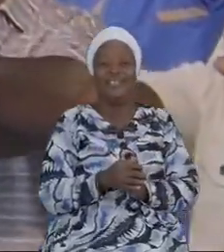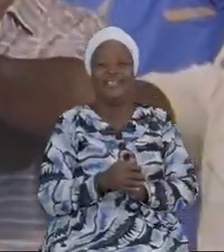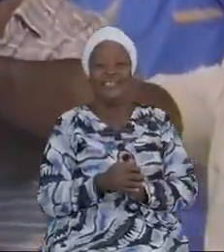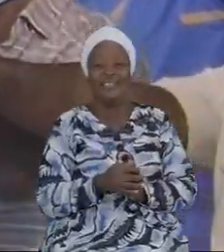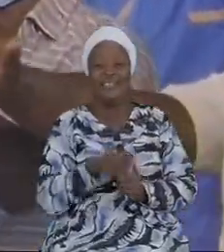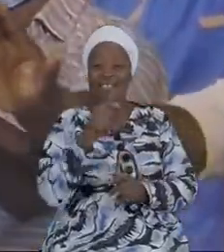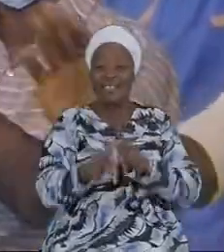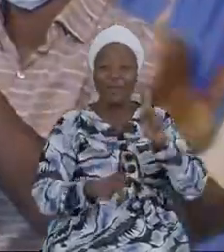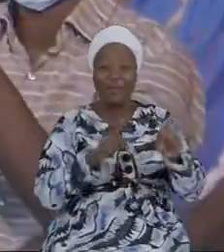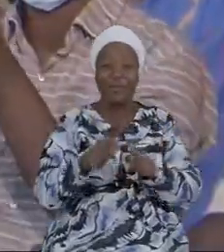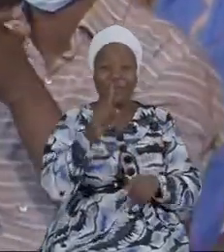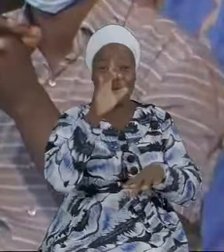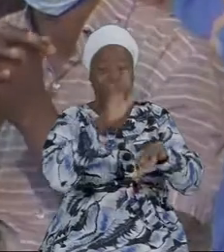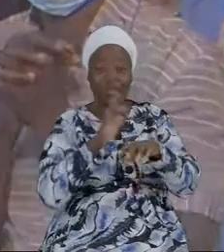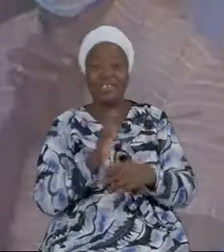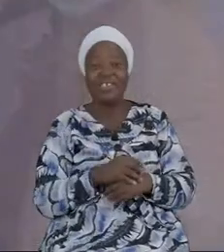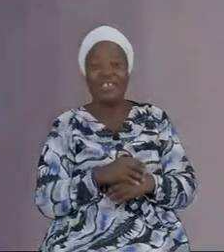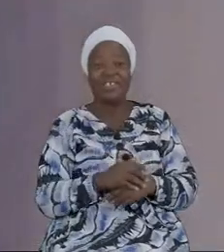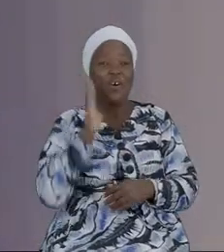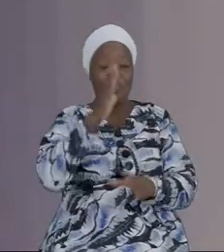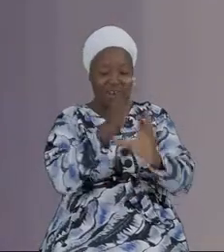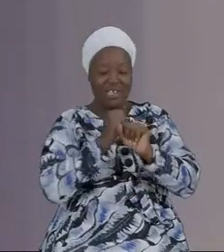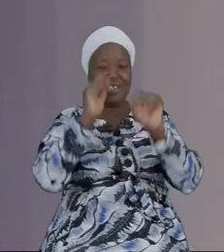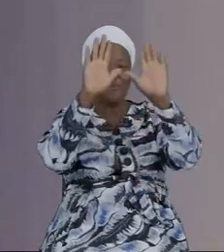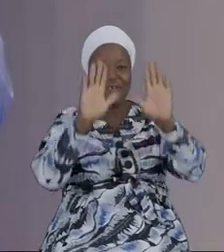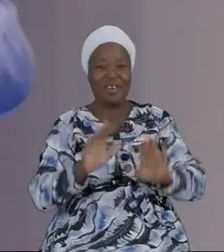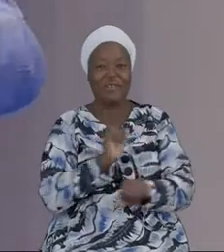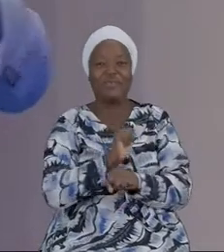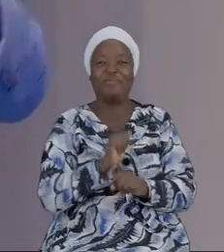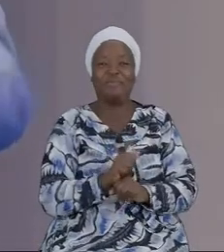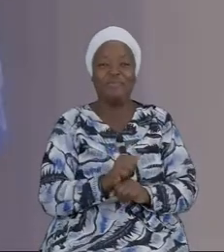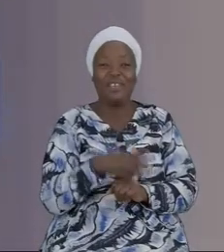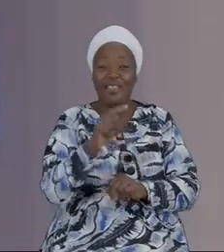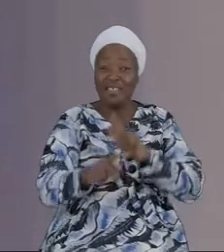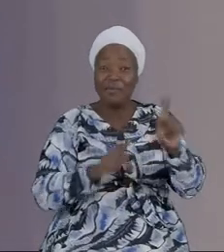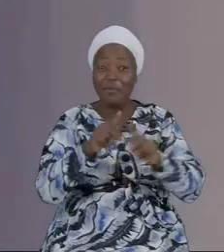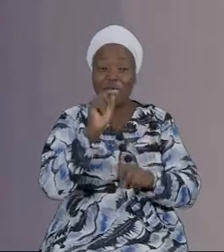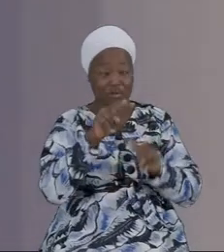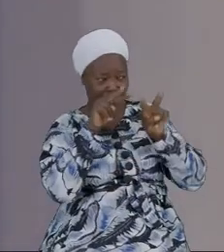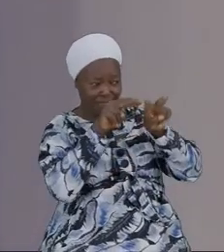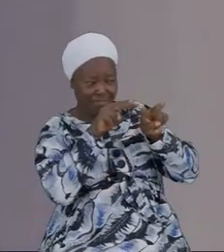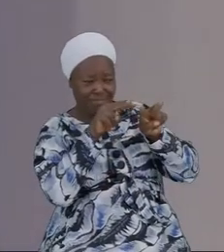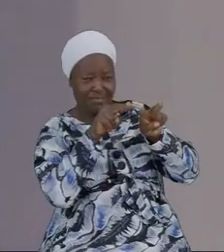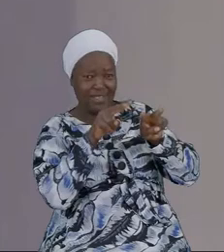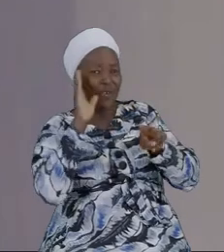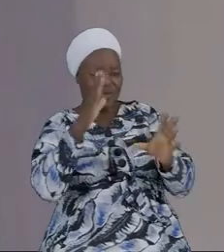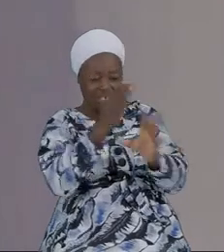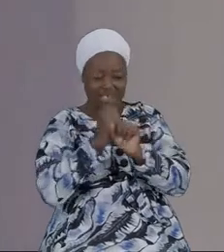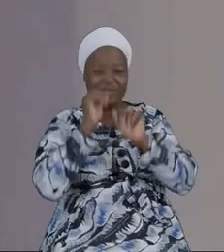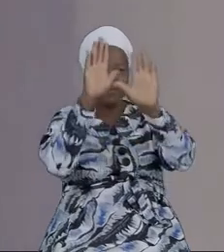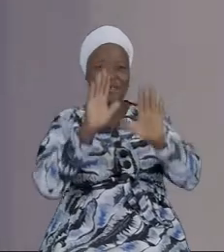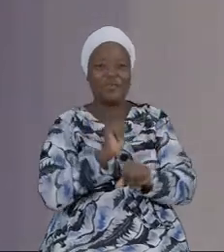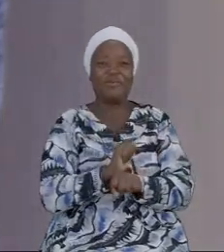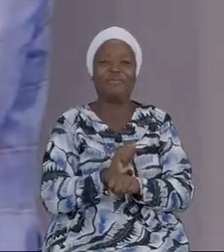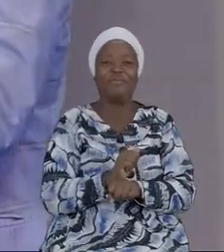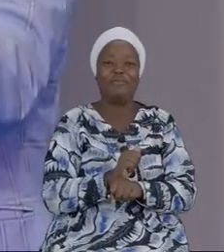The people you touch will receive a miracle. The people you look at will receive a miracle.